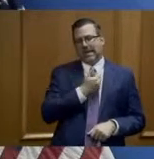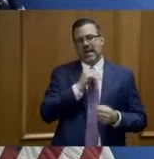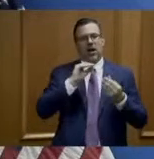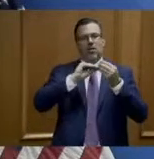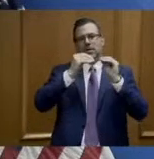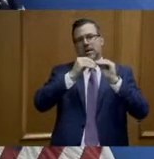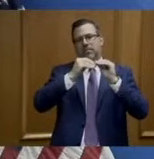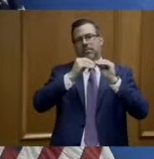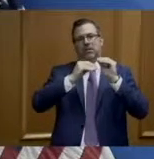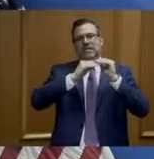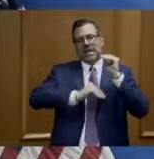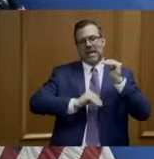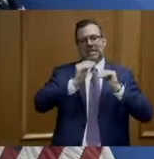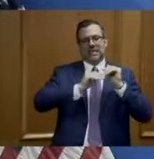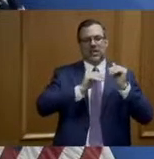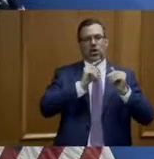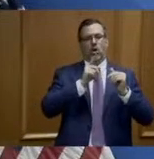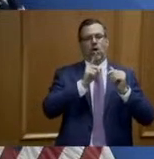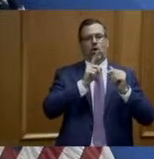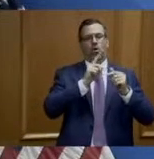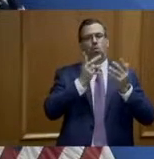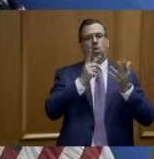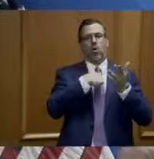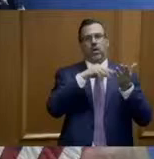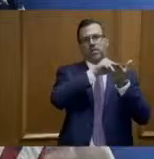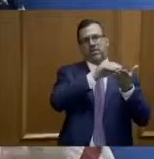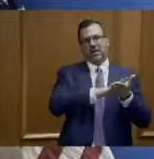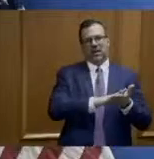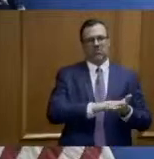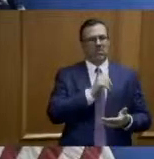is off. Thank you.